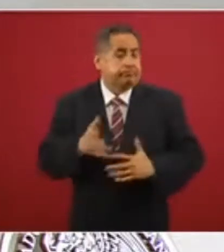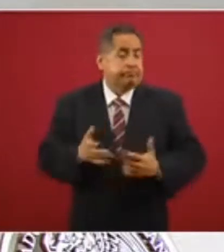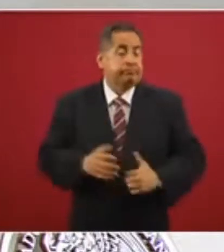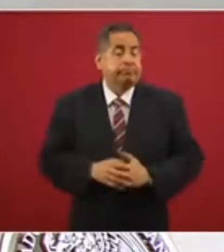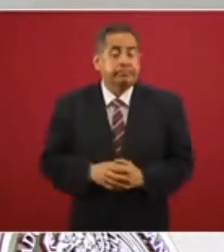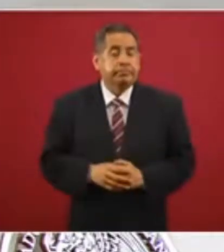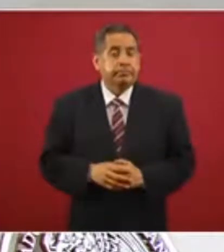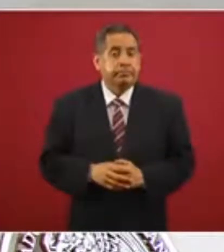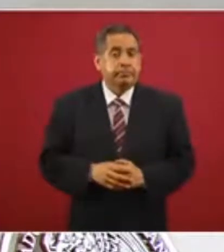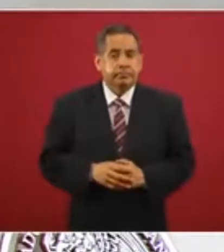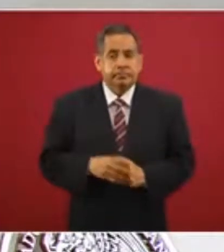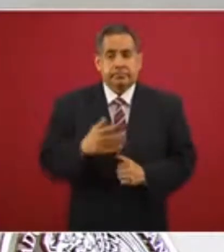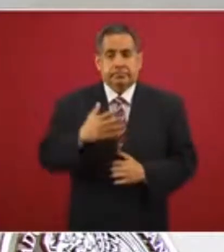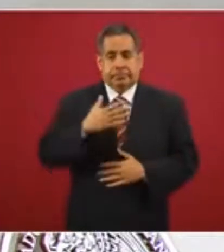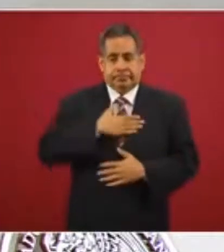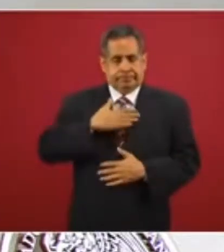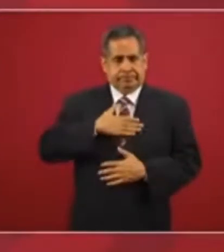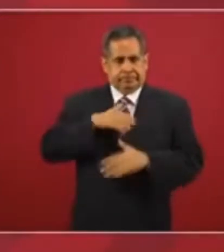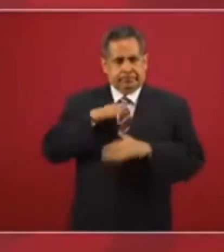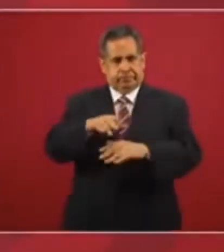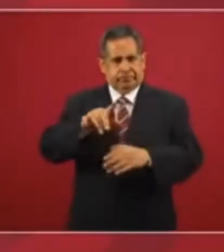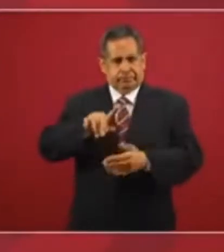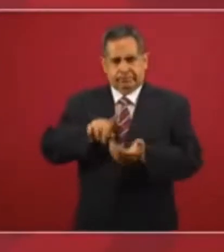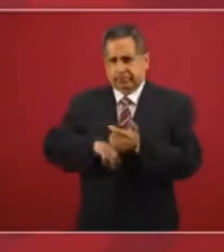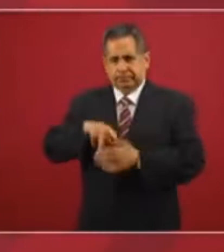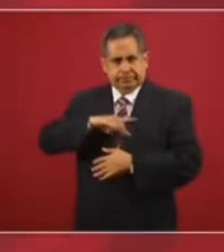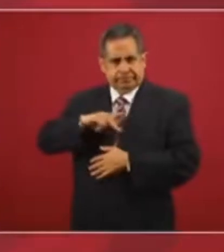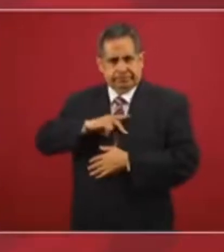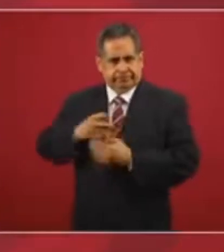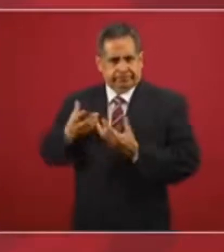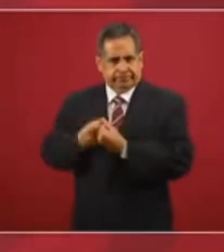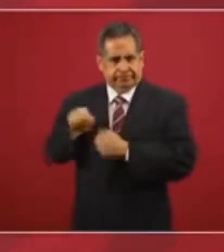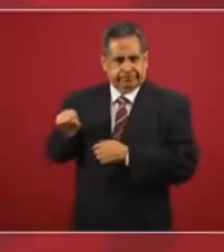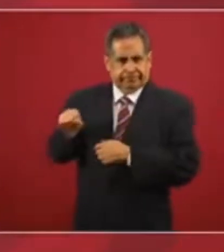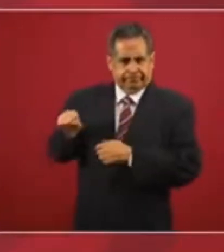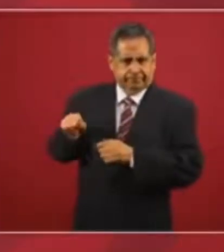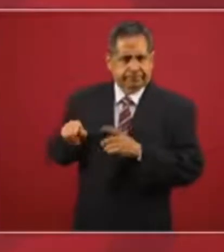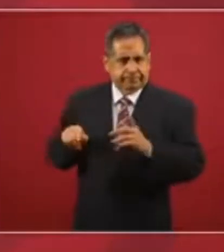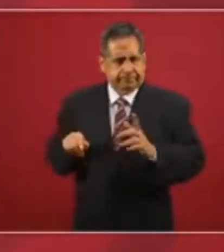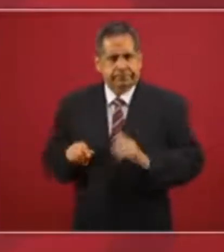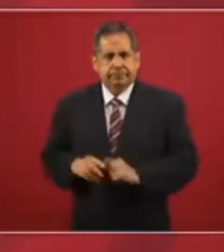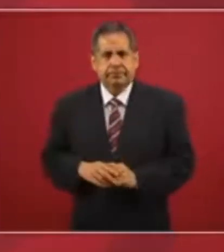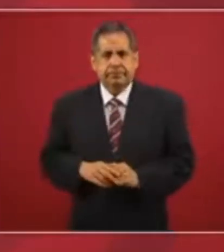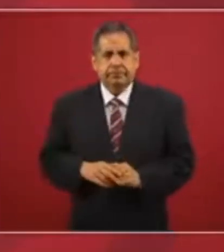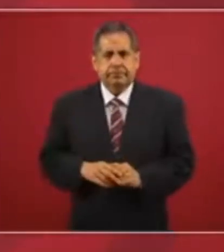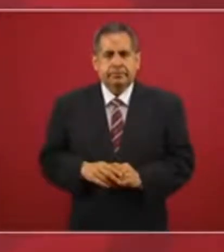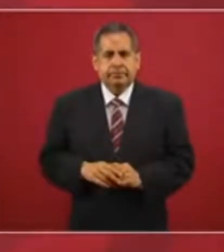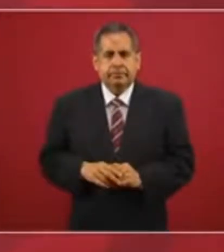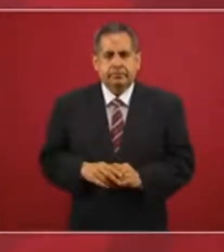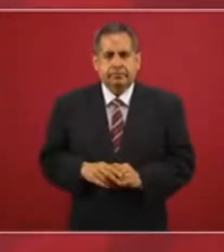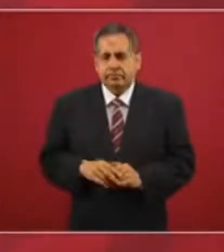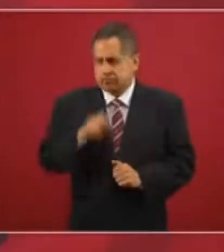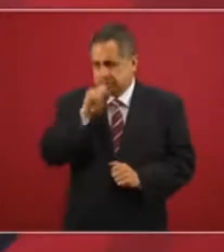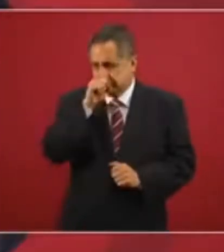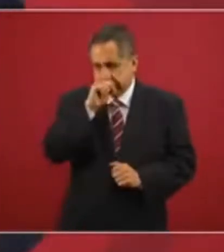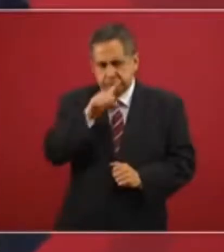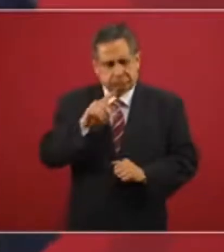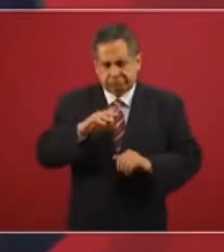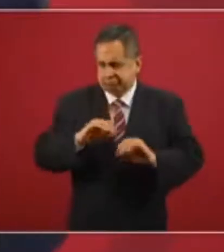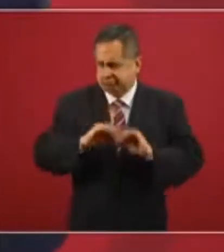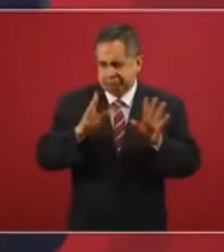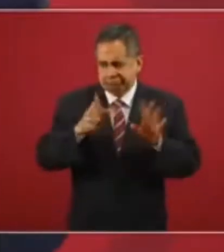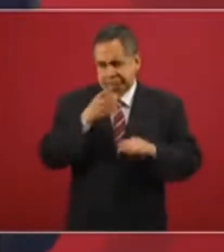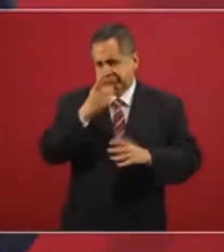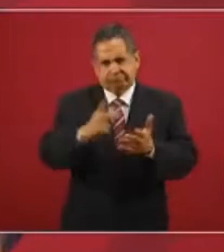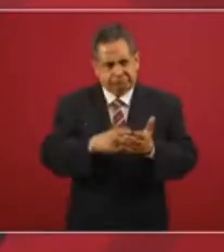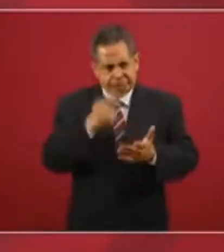preoccupation. cuanto a mi situación, But relating to my situation, no está de más decir